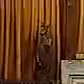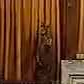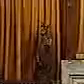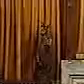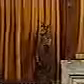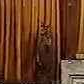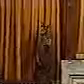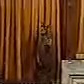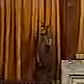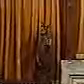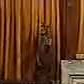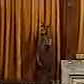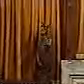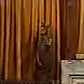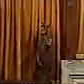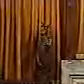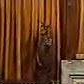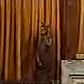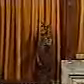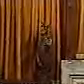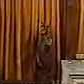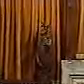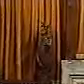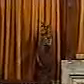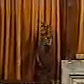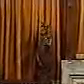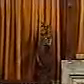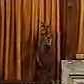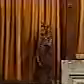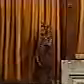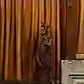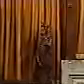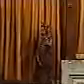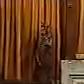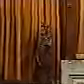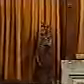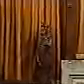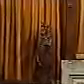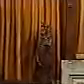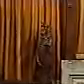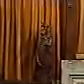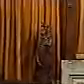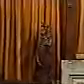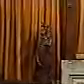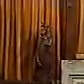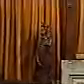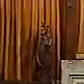questions. Questions orales. The Honourable, the Leader of the Opposition.